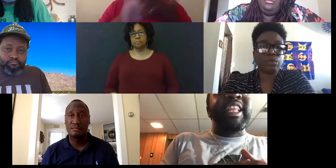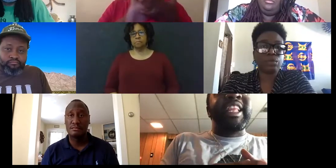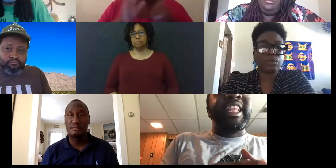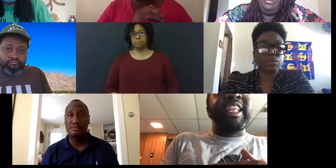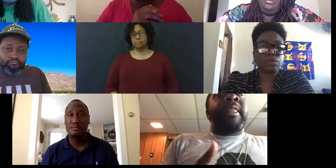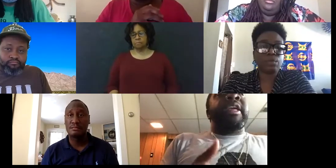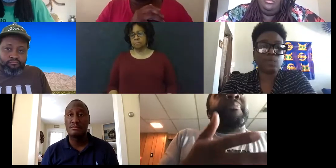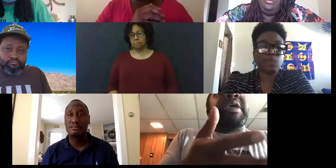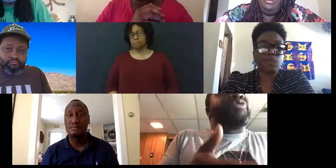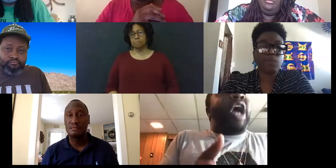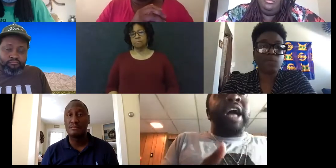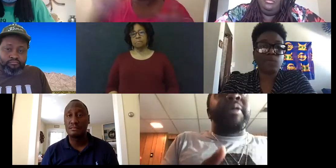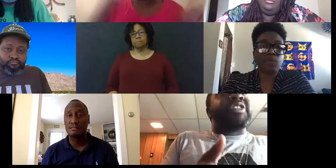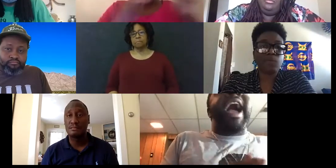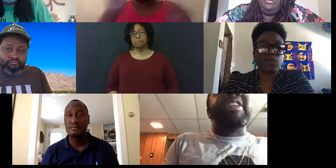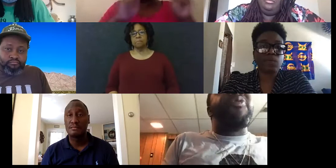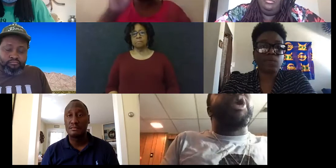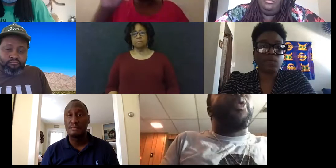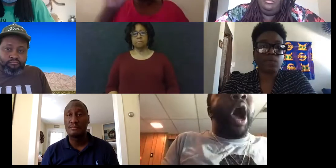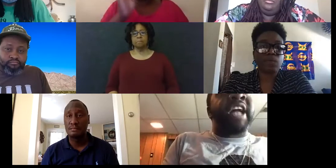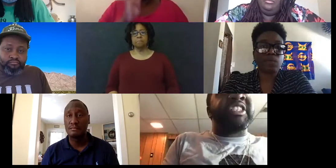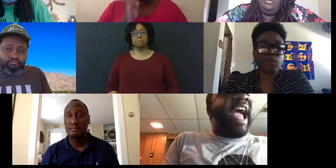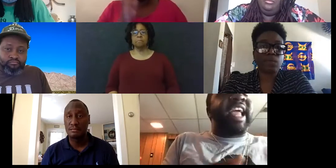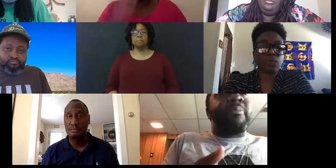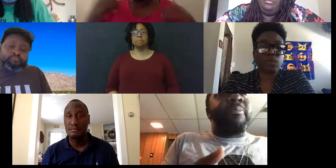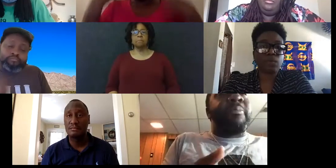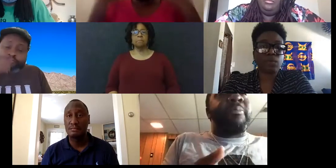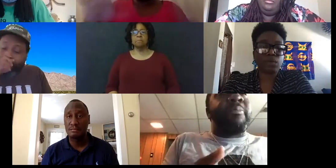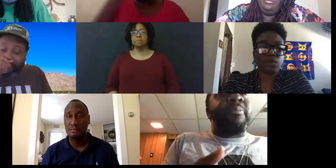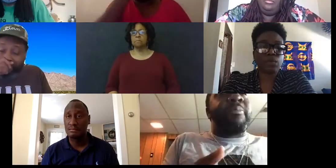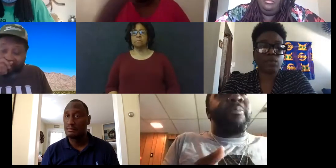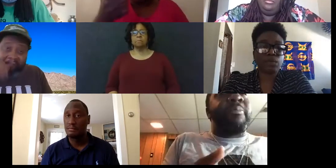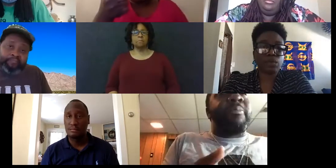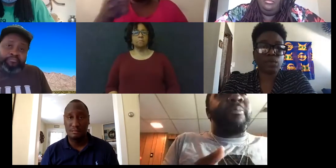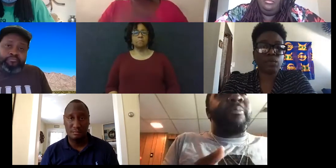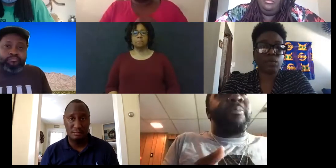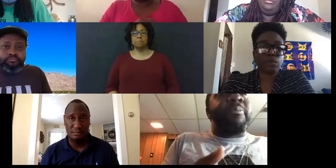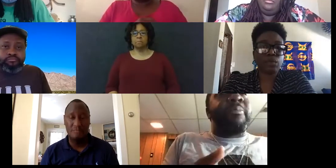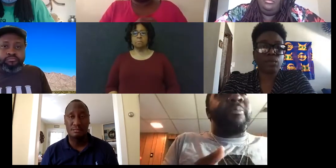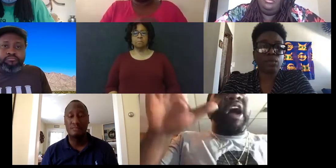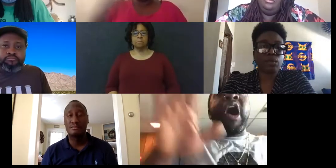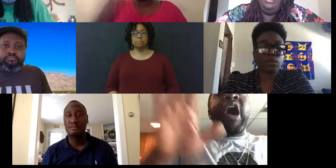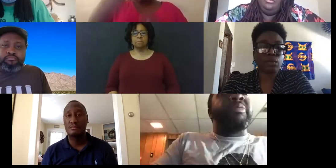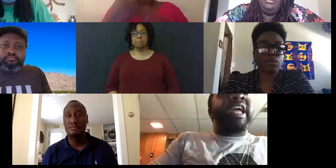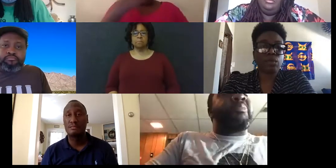again, people talked about seeing it. I didn't even want to watch it. I got that sent that to me